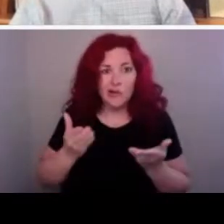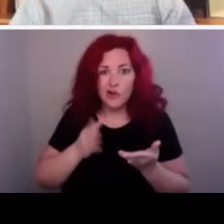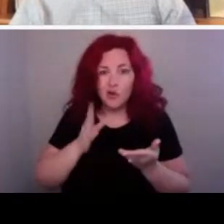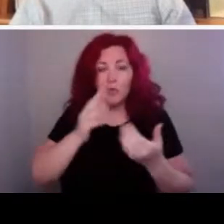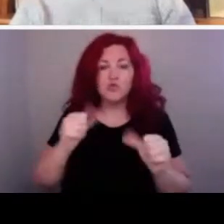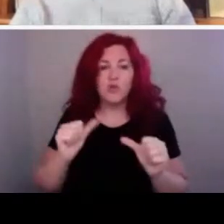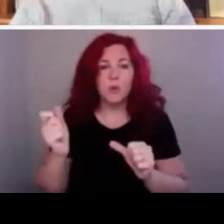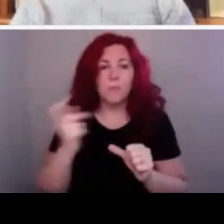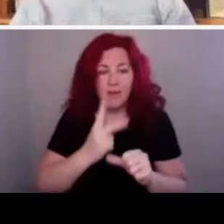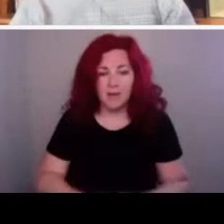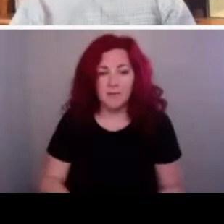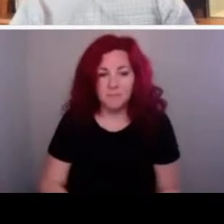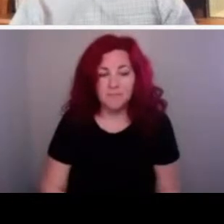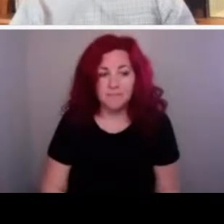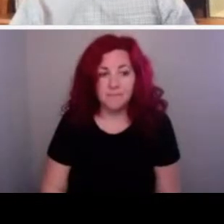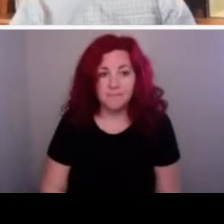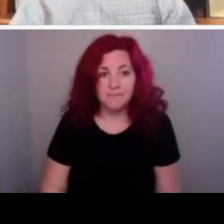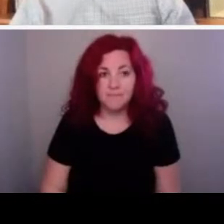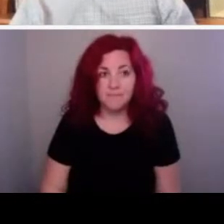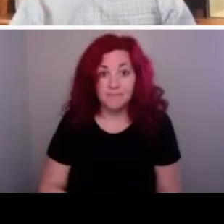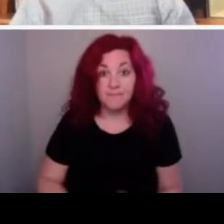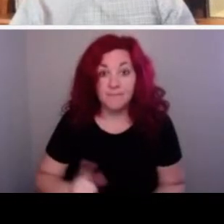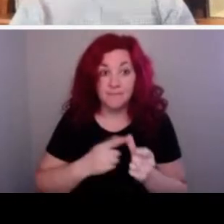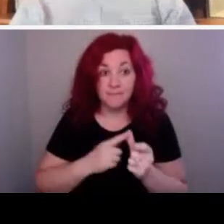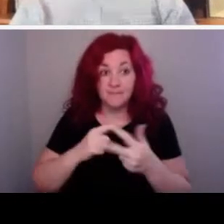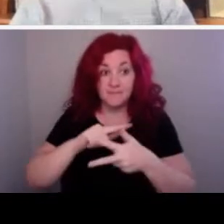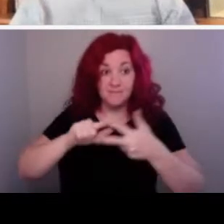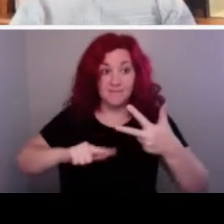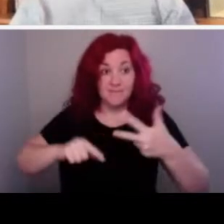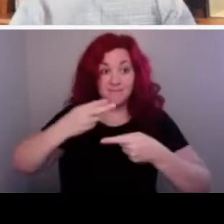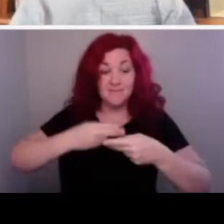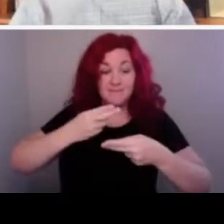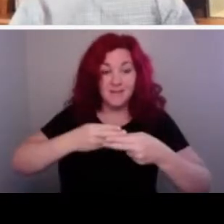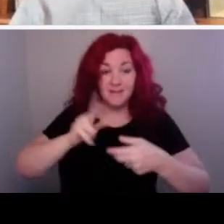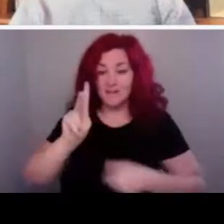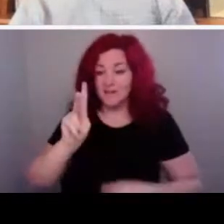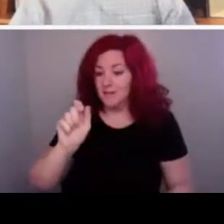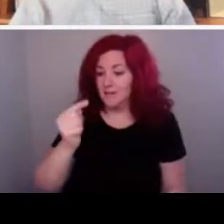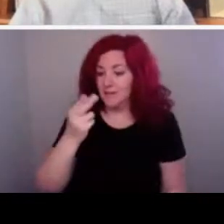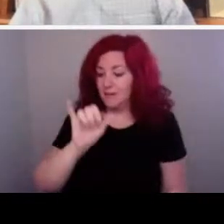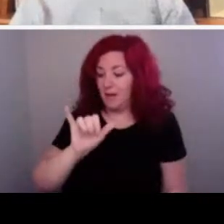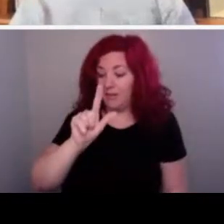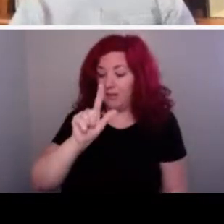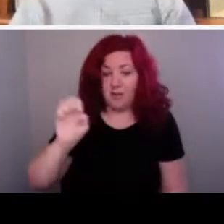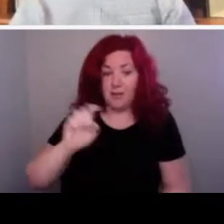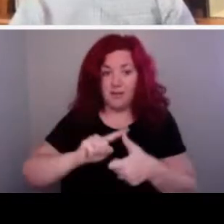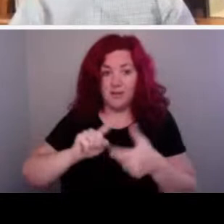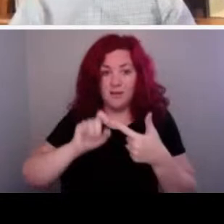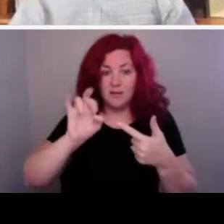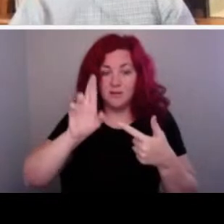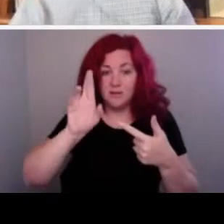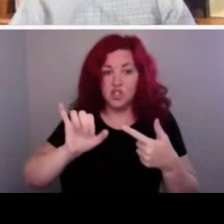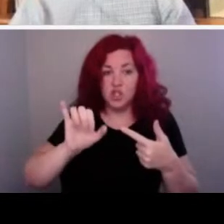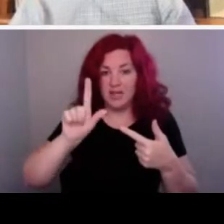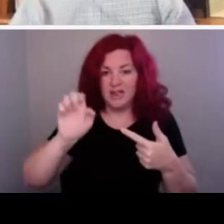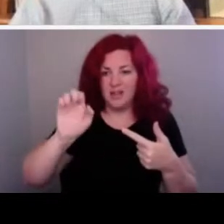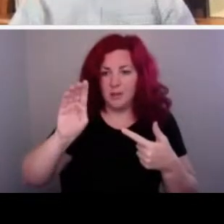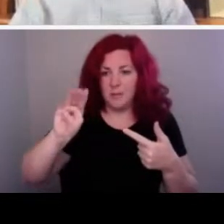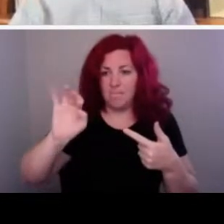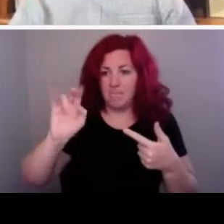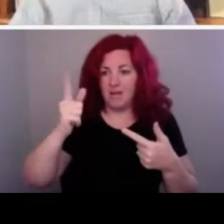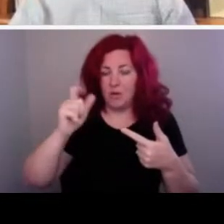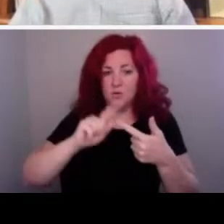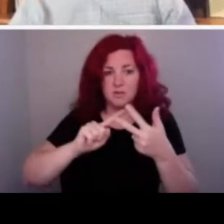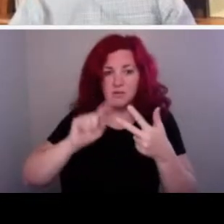back the first three names are kathy lee jerry michaels and jesse bryant